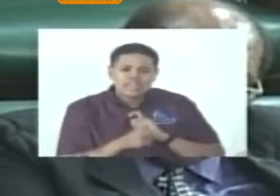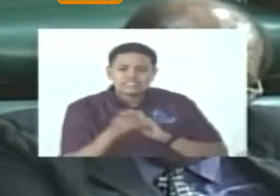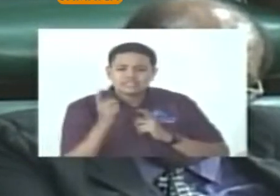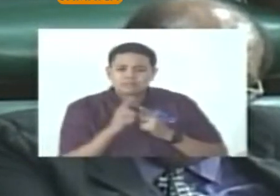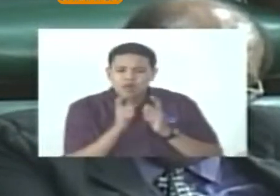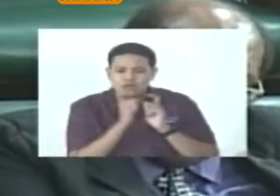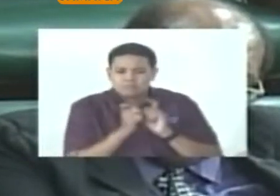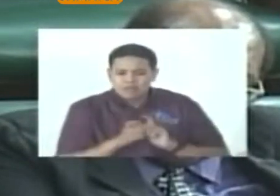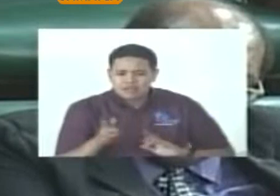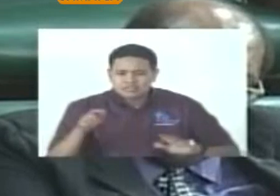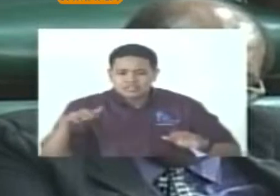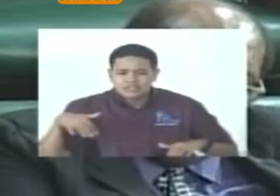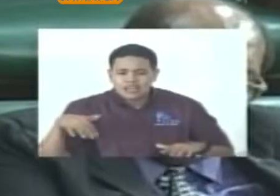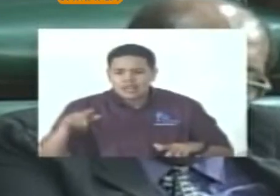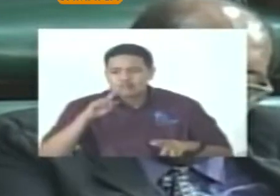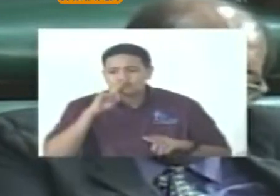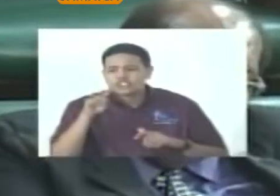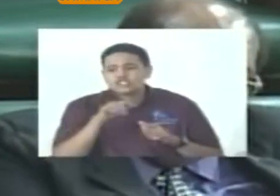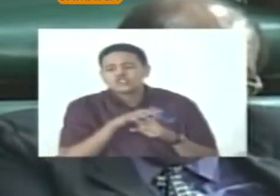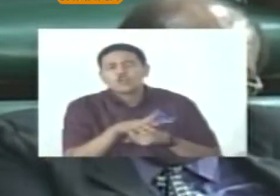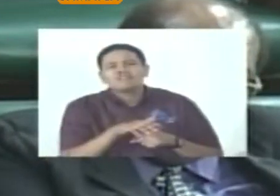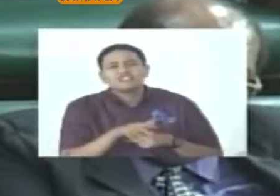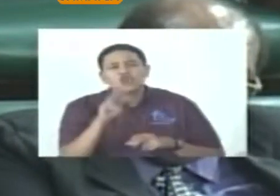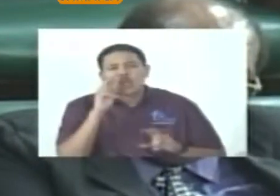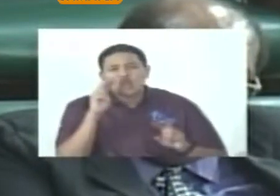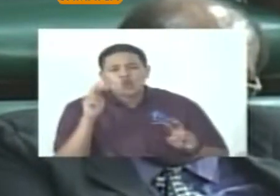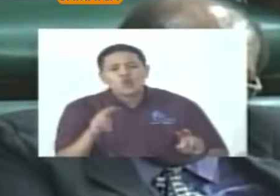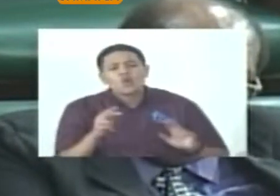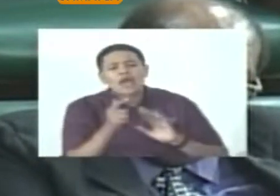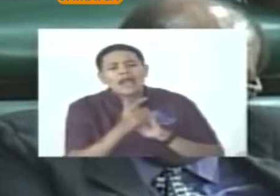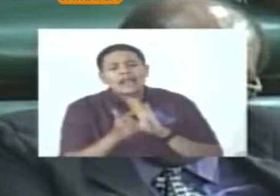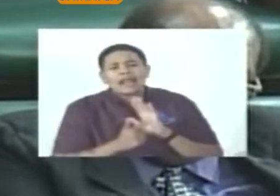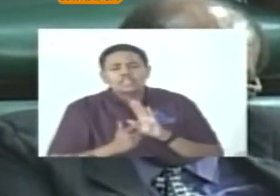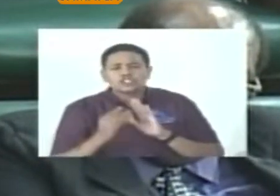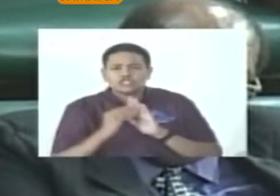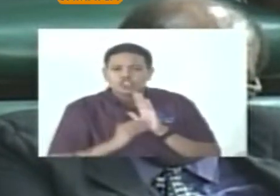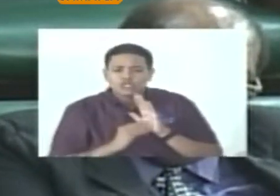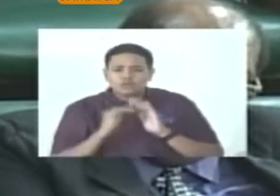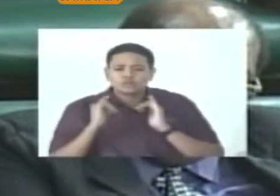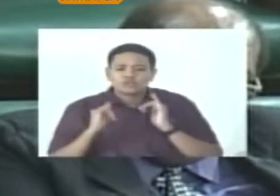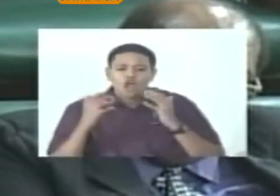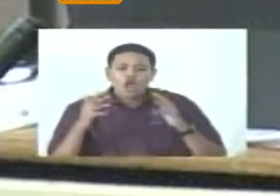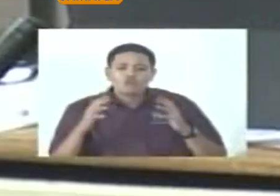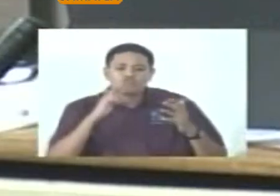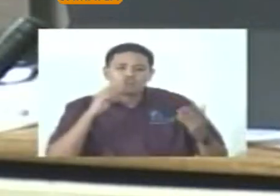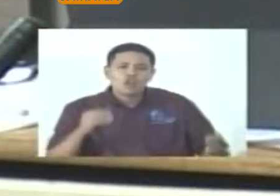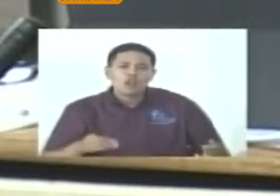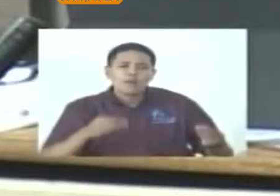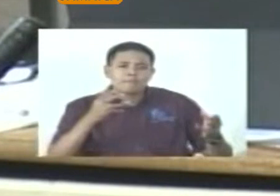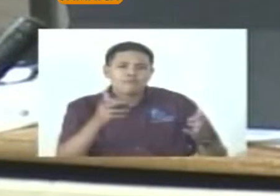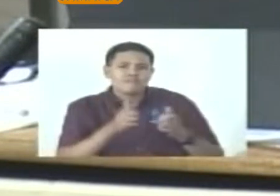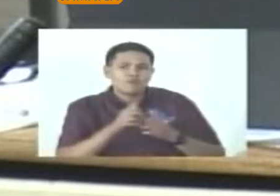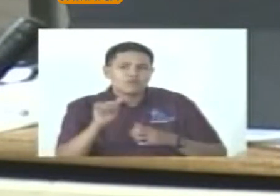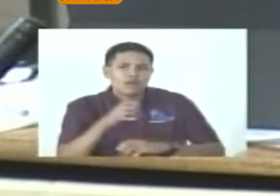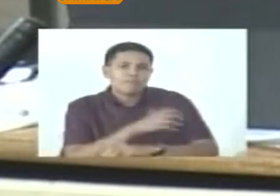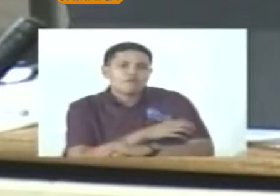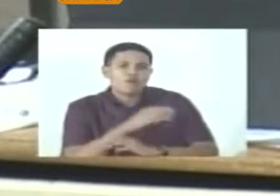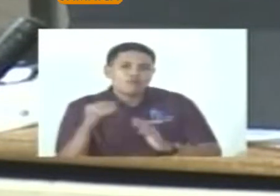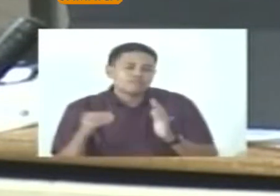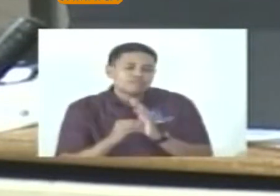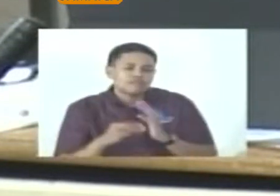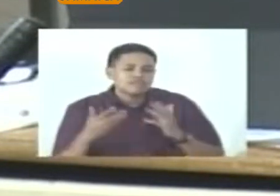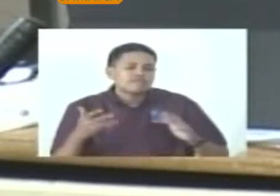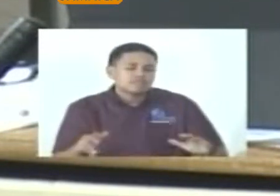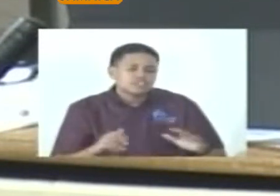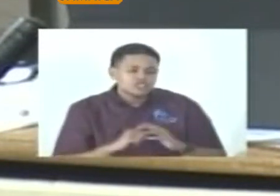amendments had not sufficiently looked at legislation which already provided them with that power. I